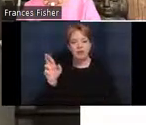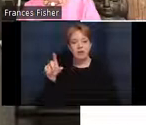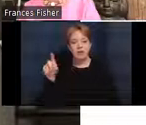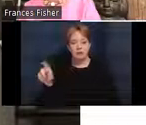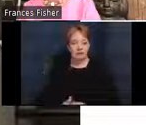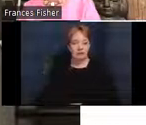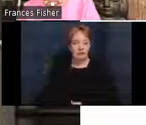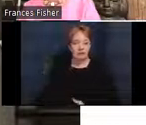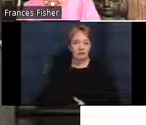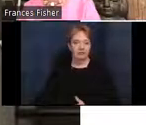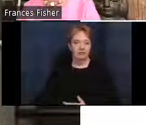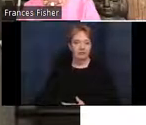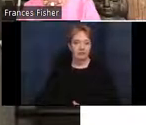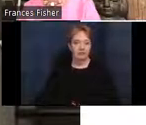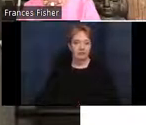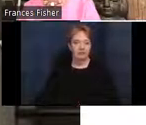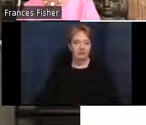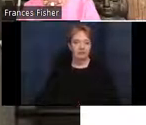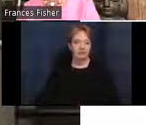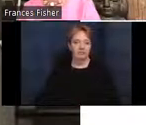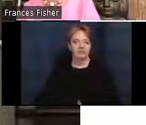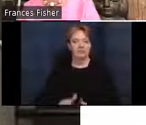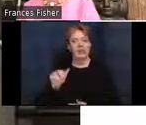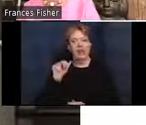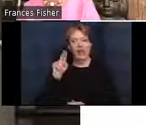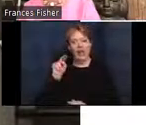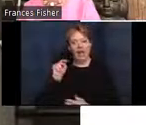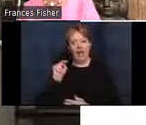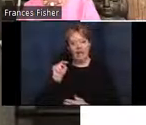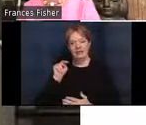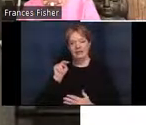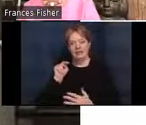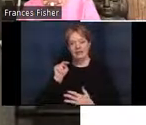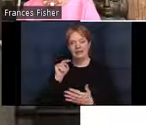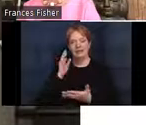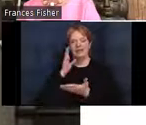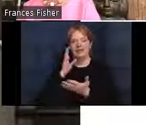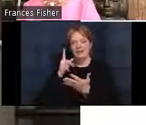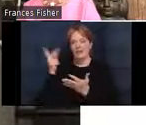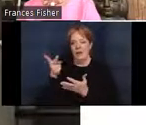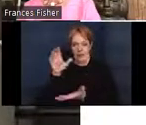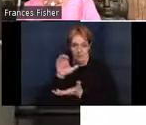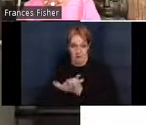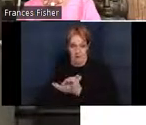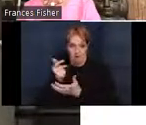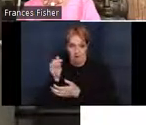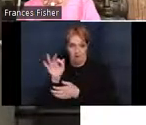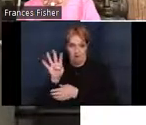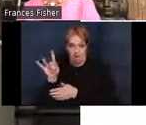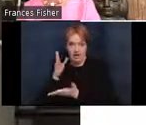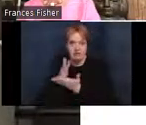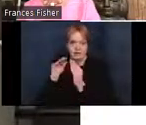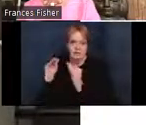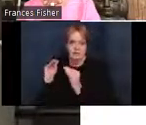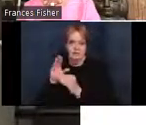Anne had stopped teaching, after the Nortons got married in 1948, she stopped teaching, and José de